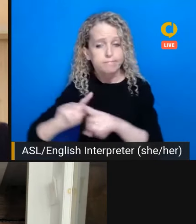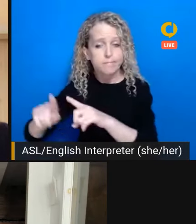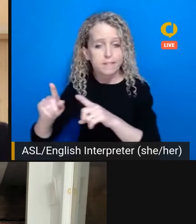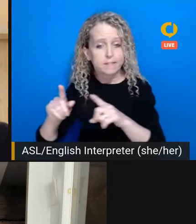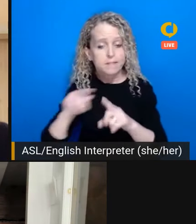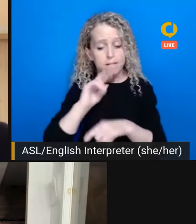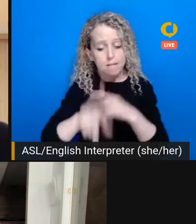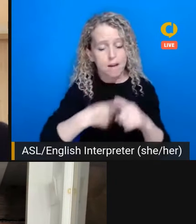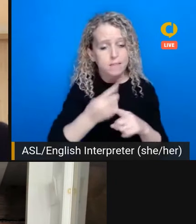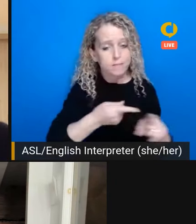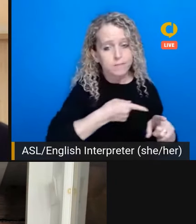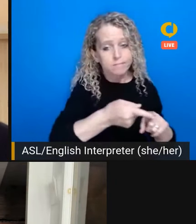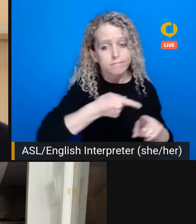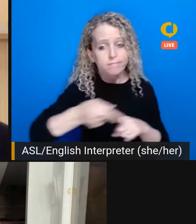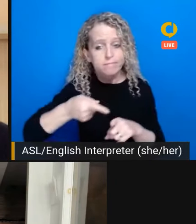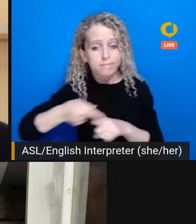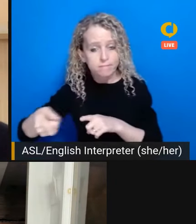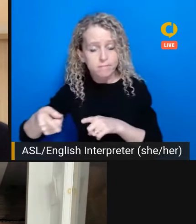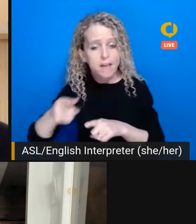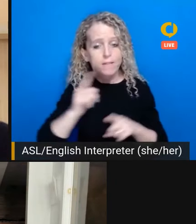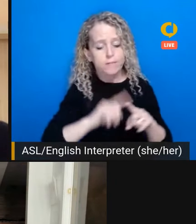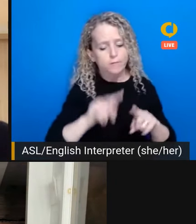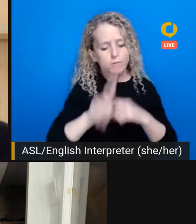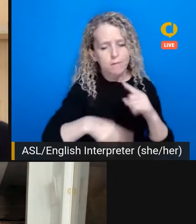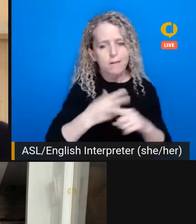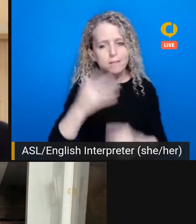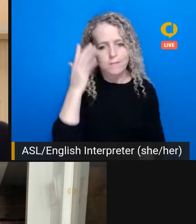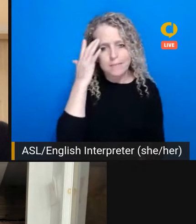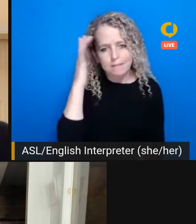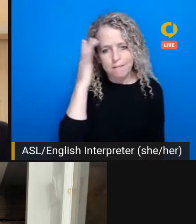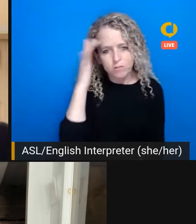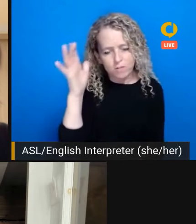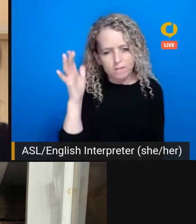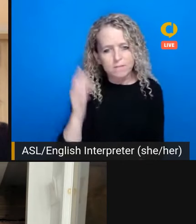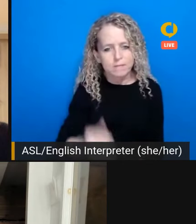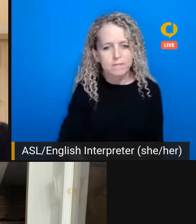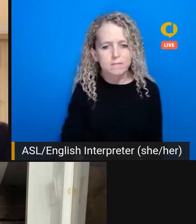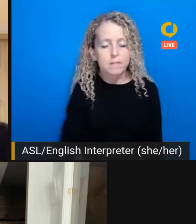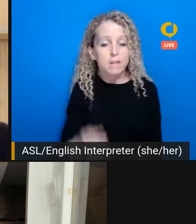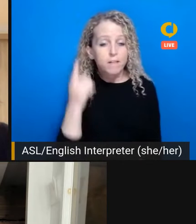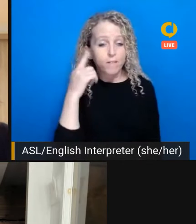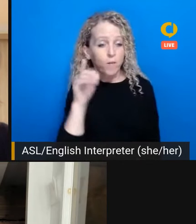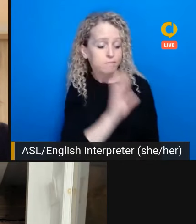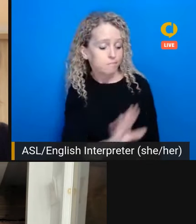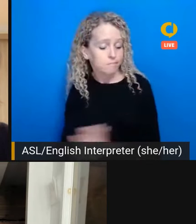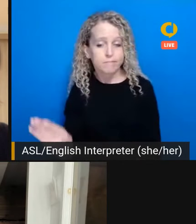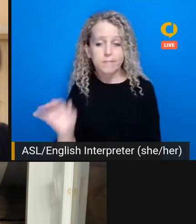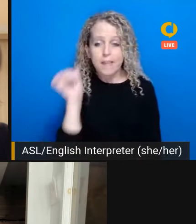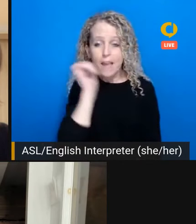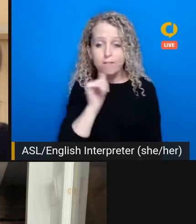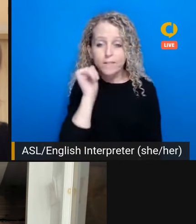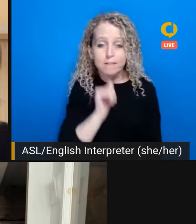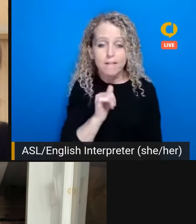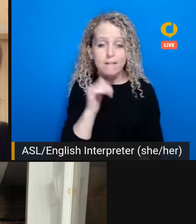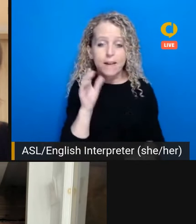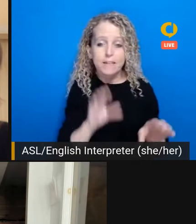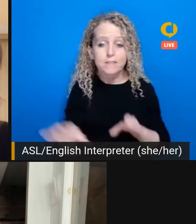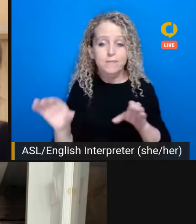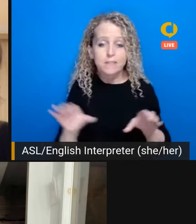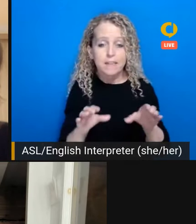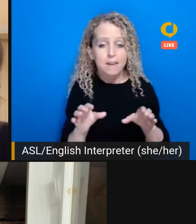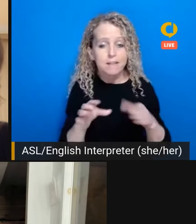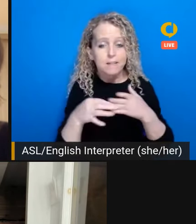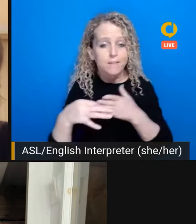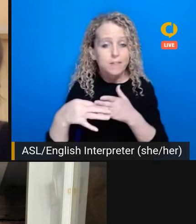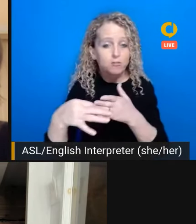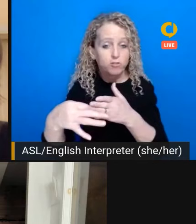different types of intelligence exist for everyday activities and environment navigation. So